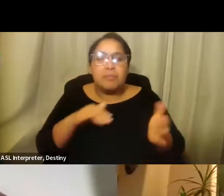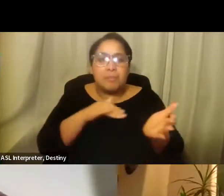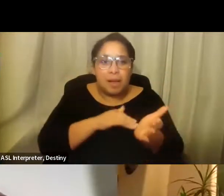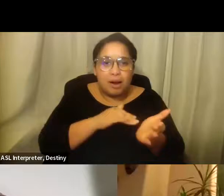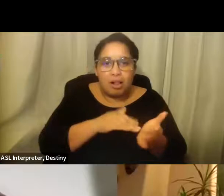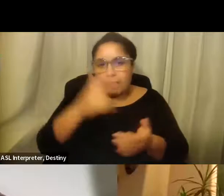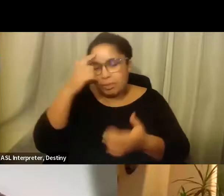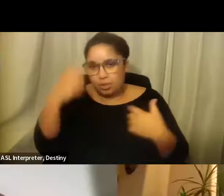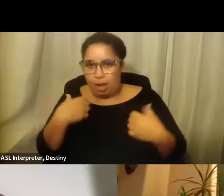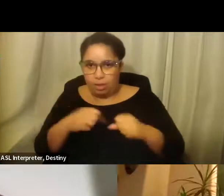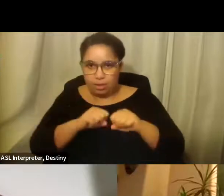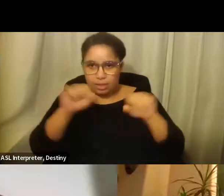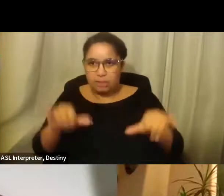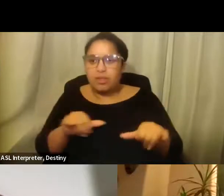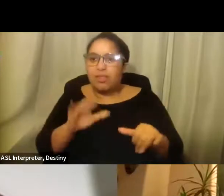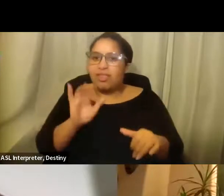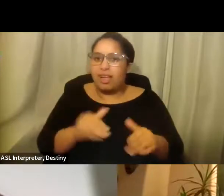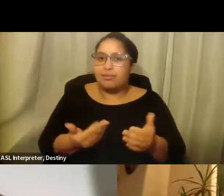system. So that's also in there.